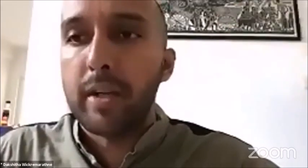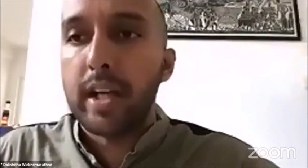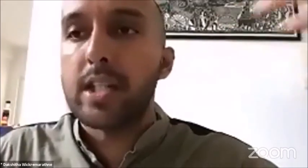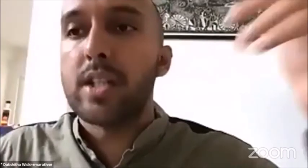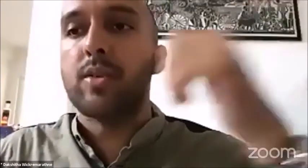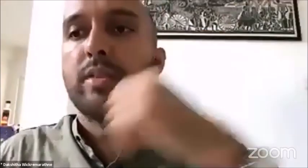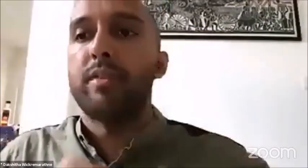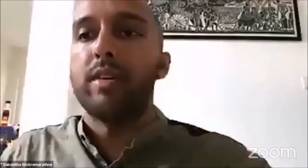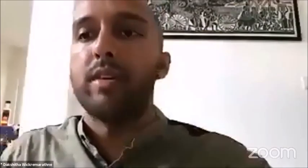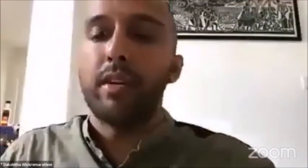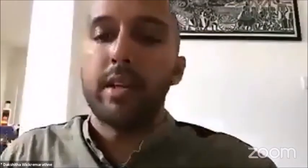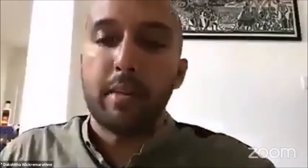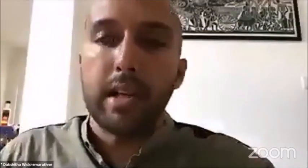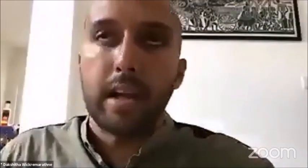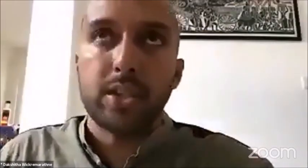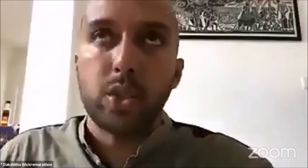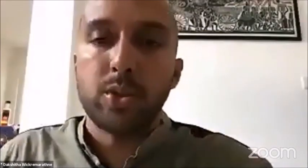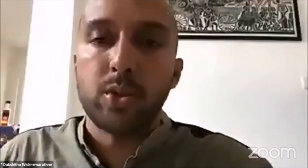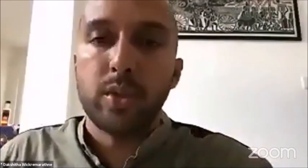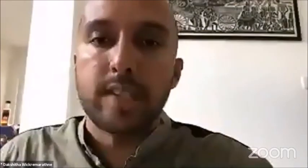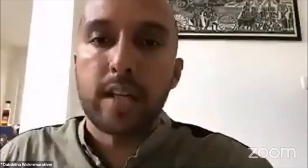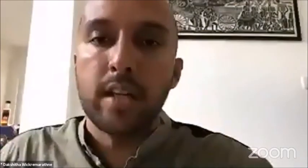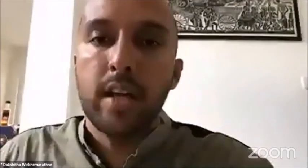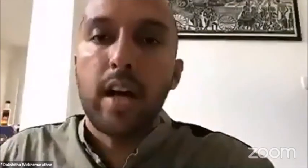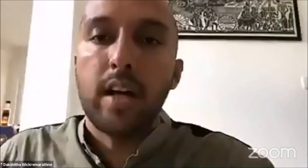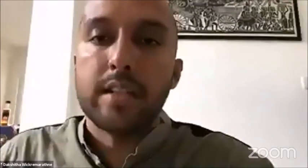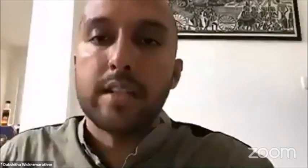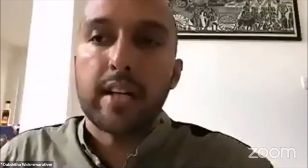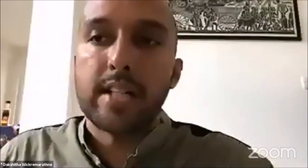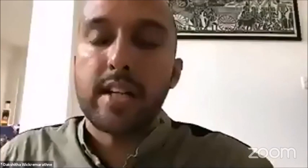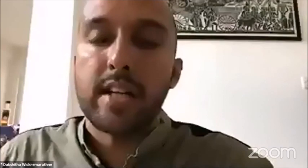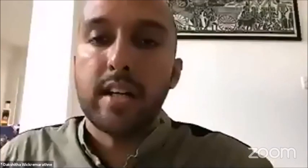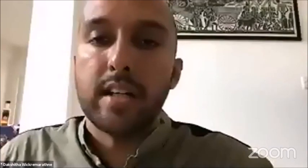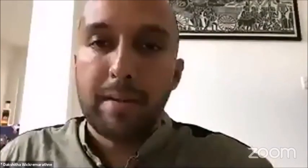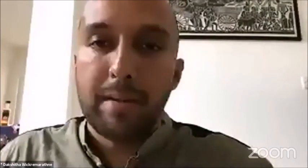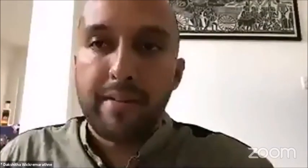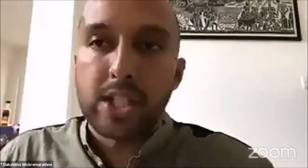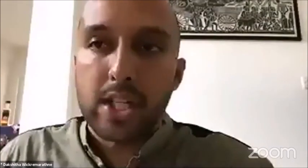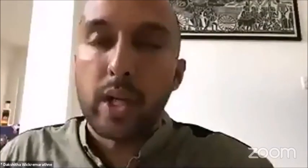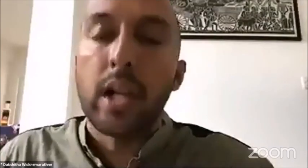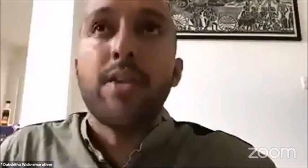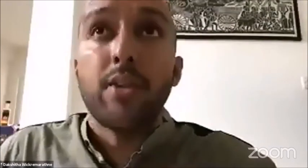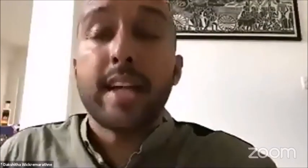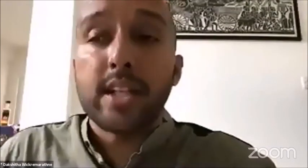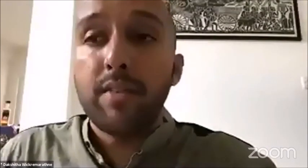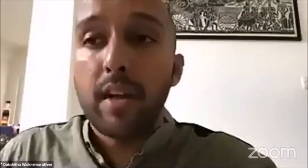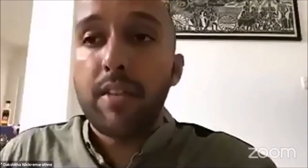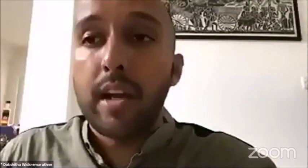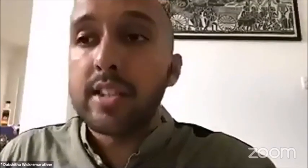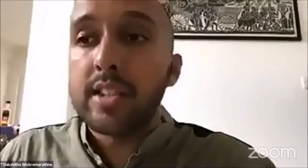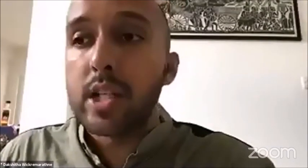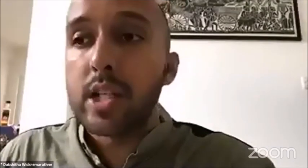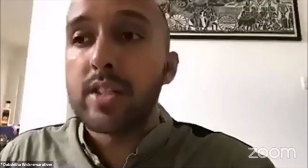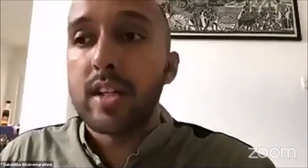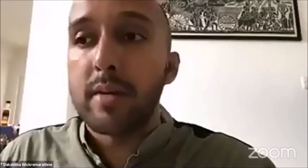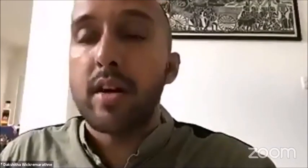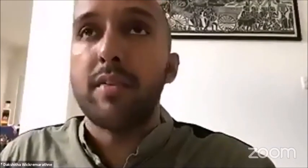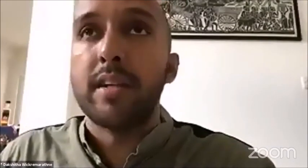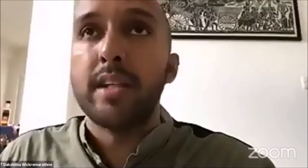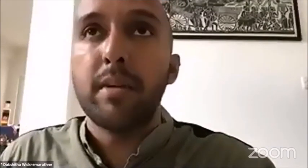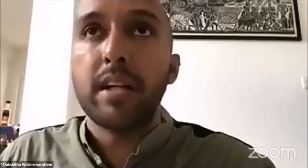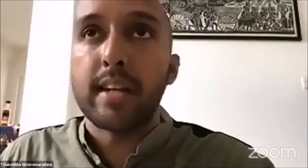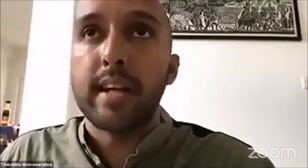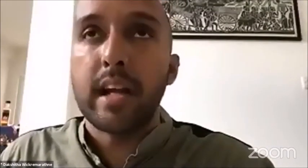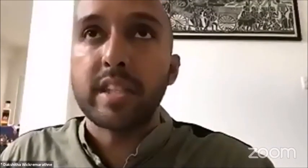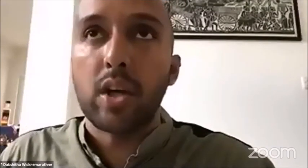their communication. So we are working with Tamil language groups to design signs in Tamil language as well. So that's actually one of the larger questions in terms of